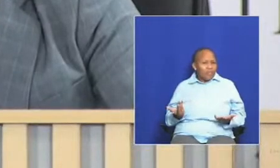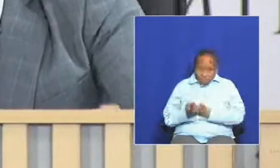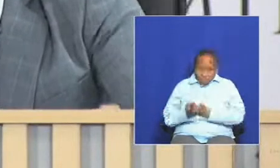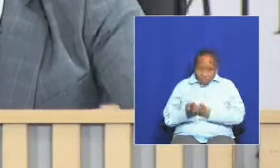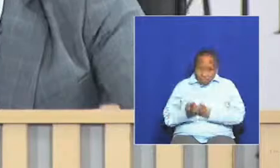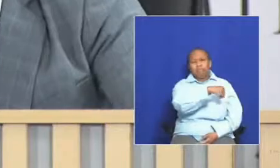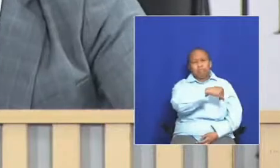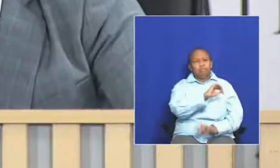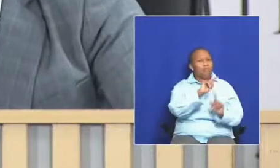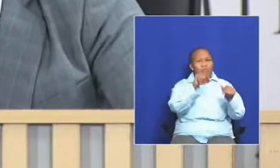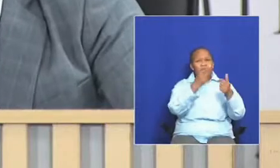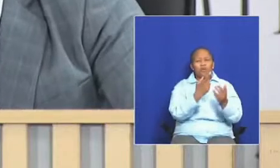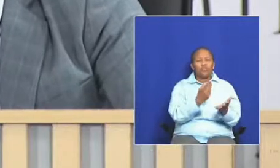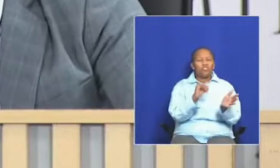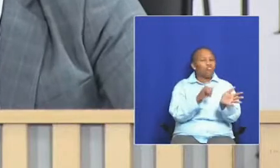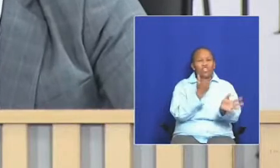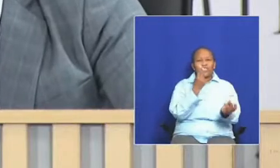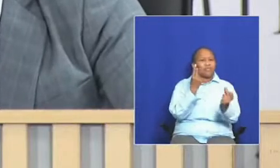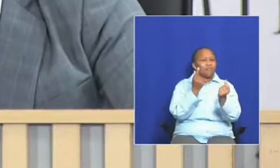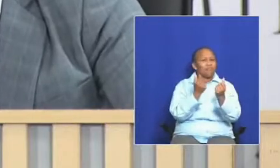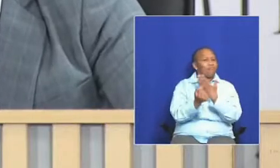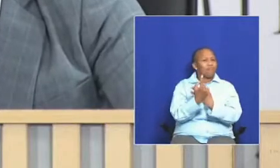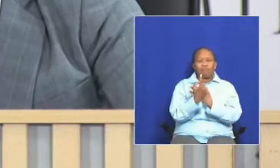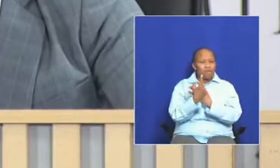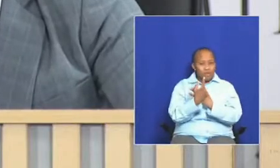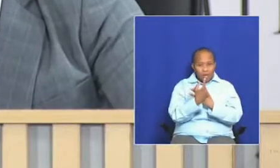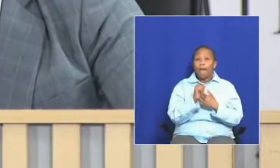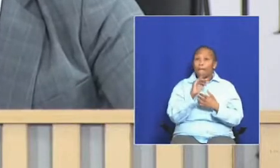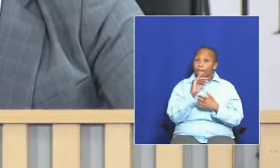that, someone must have asked me to do that. Oh, at least